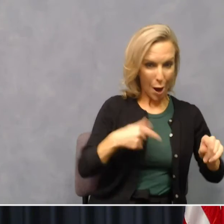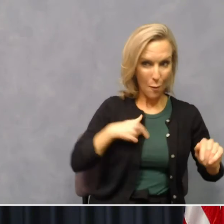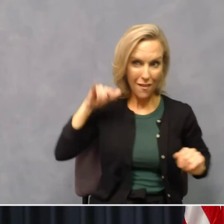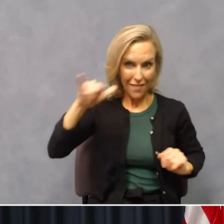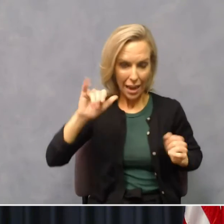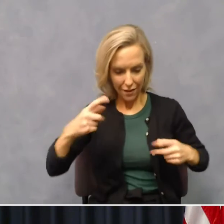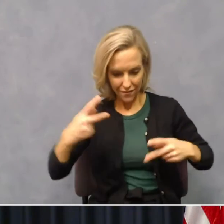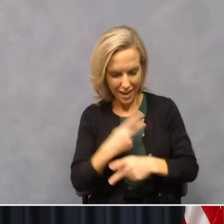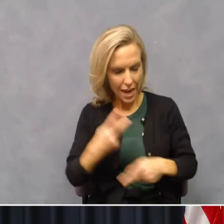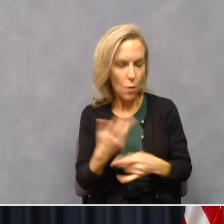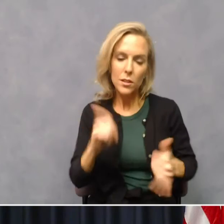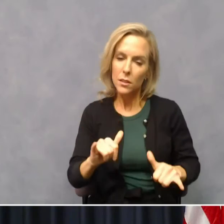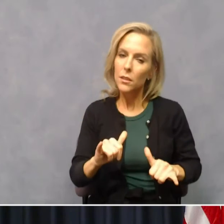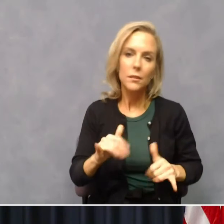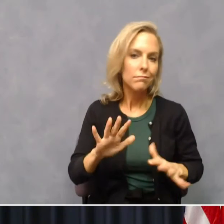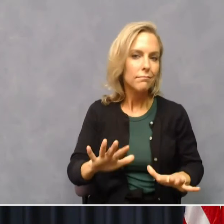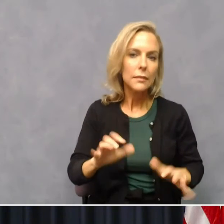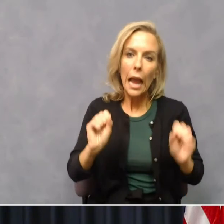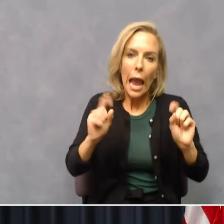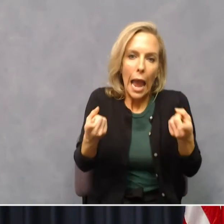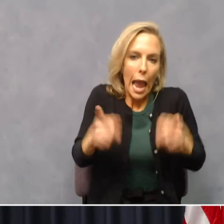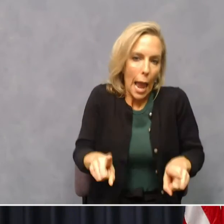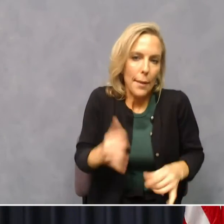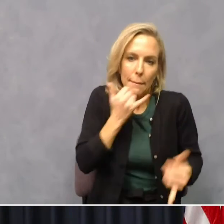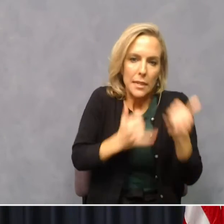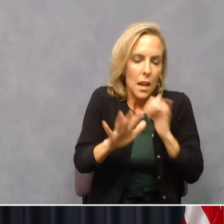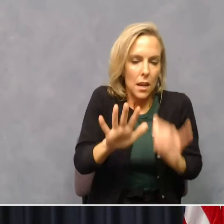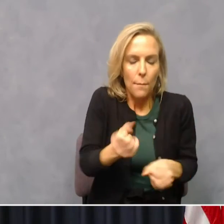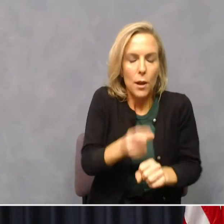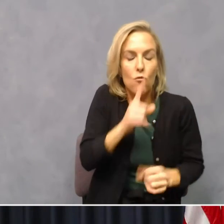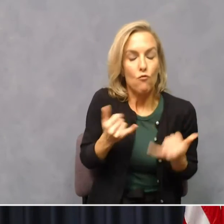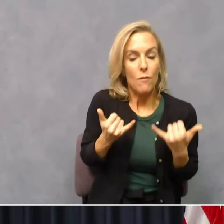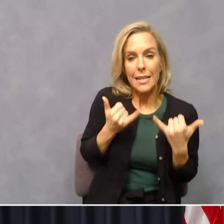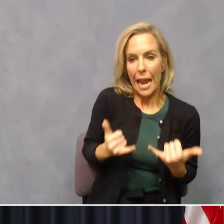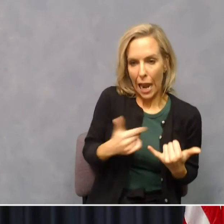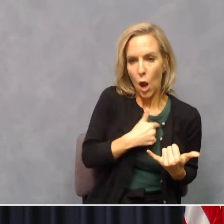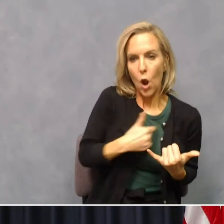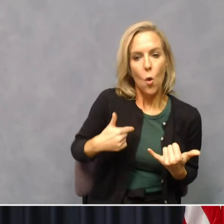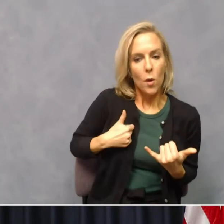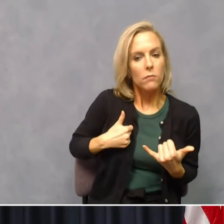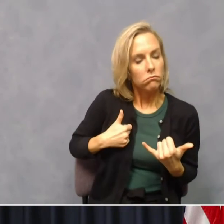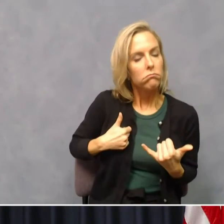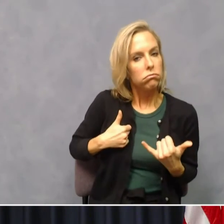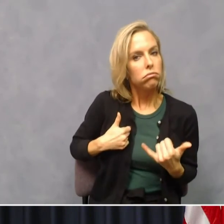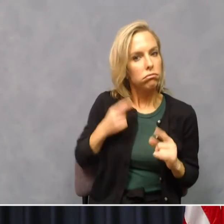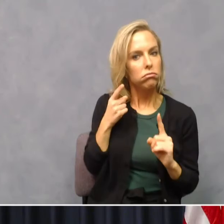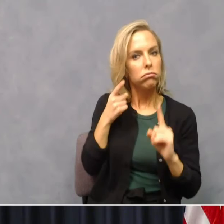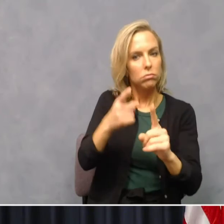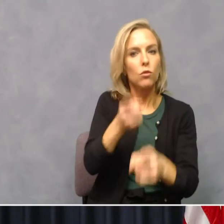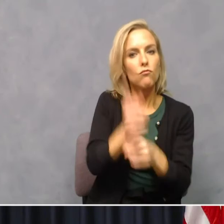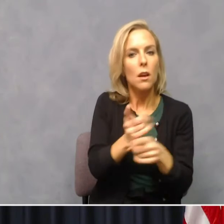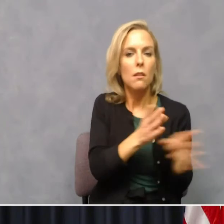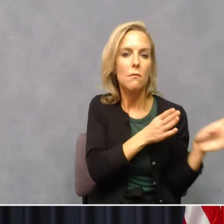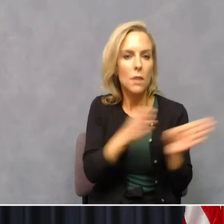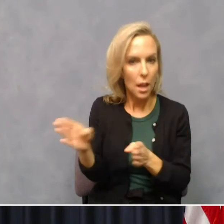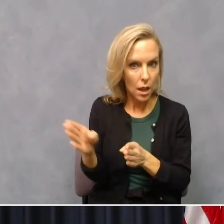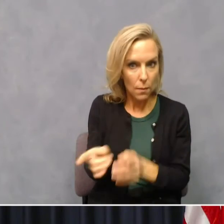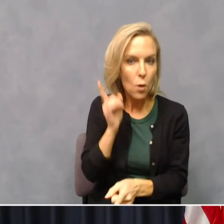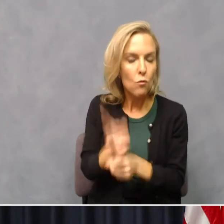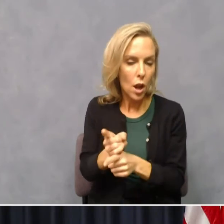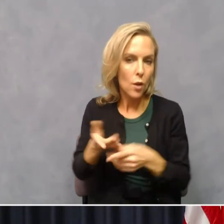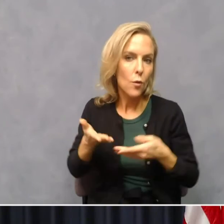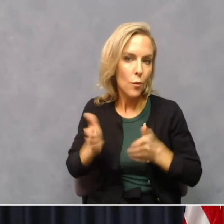mistakes made all around, but right now we believe we've got the right plan building in the right way